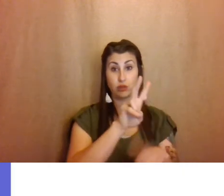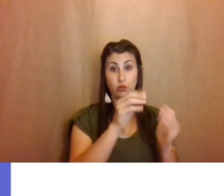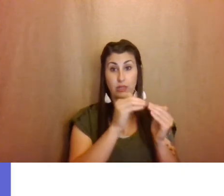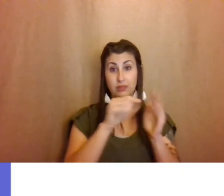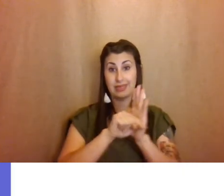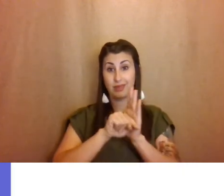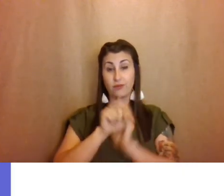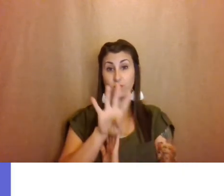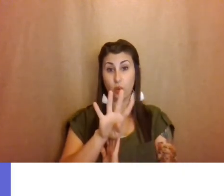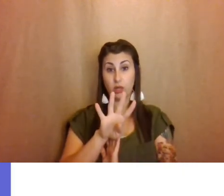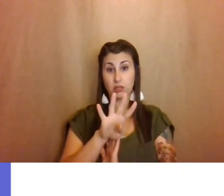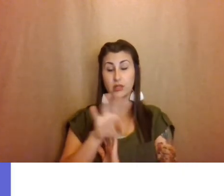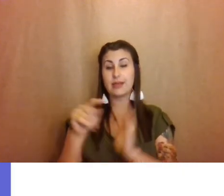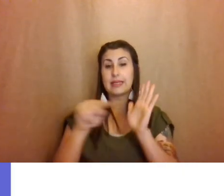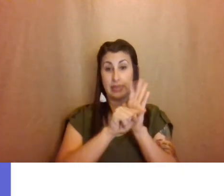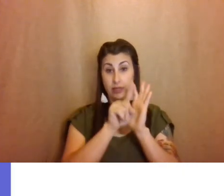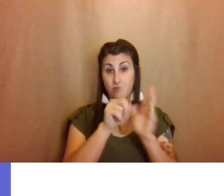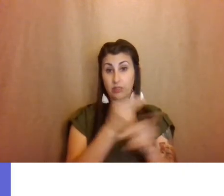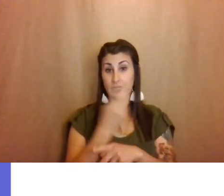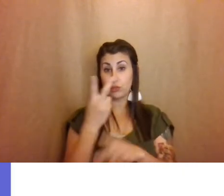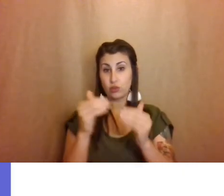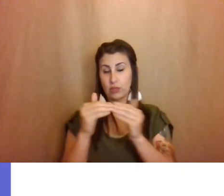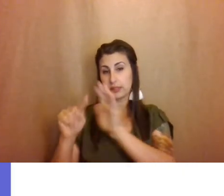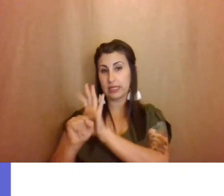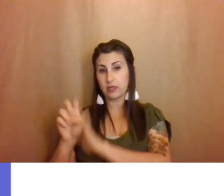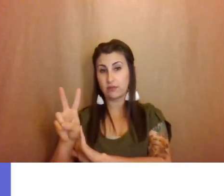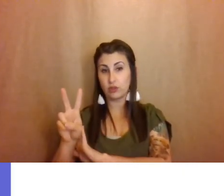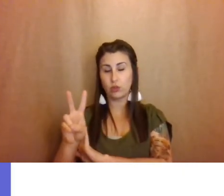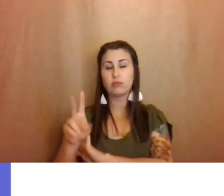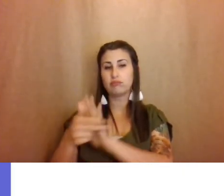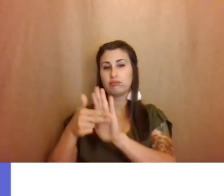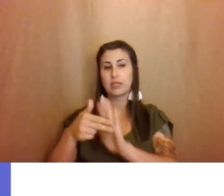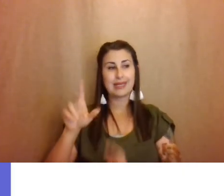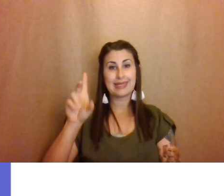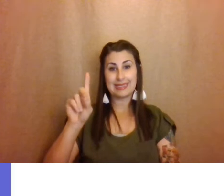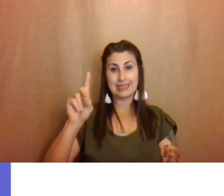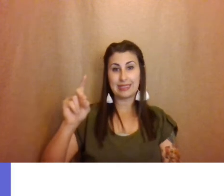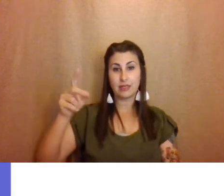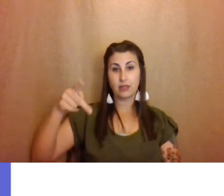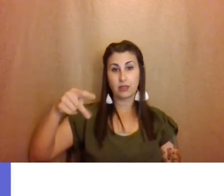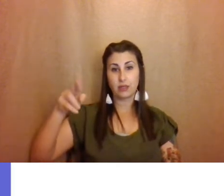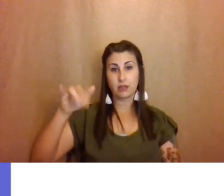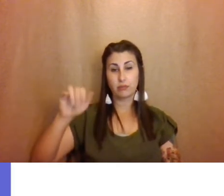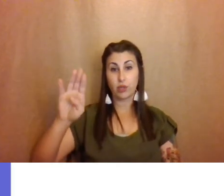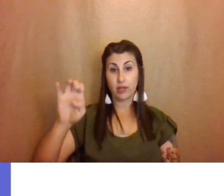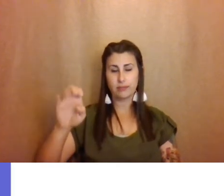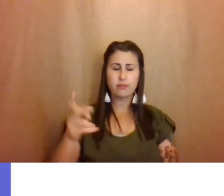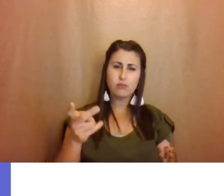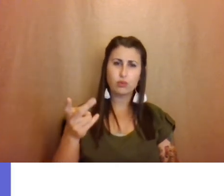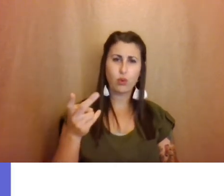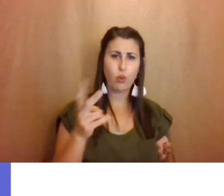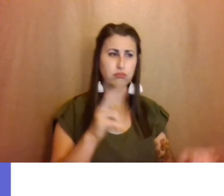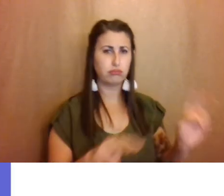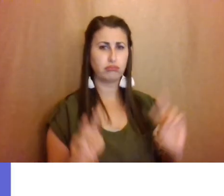-1 times 2, that's -2, and that equals D prime. So it